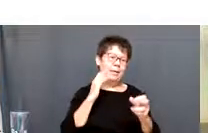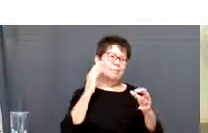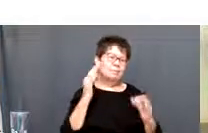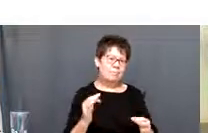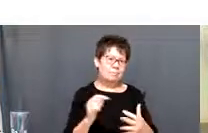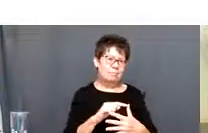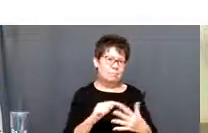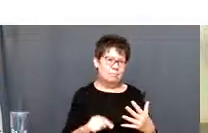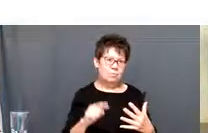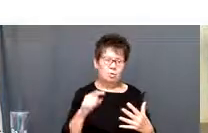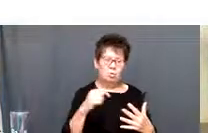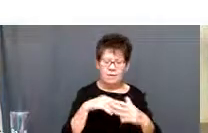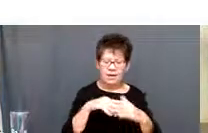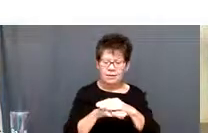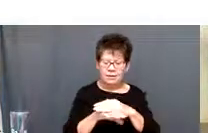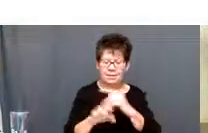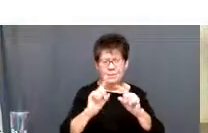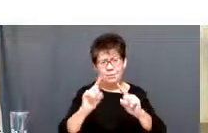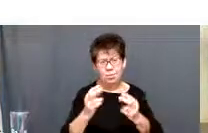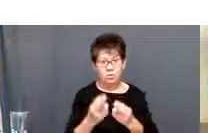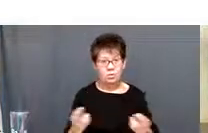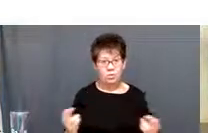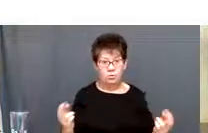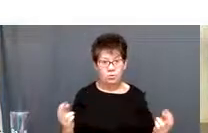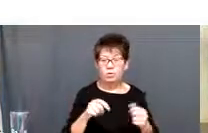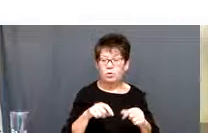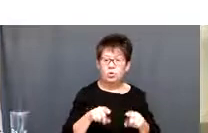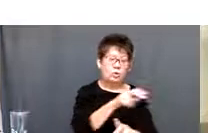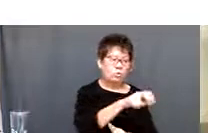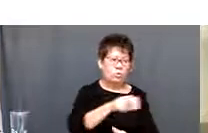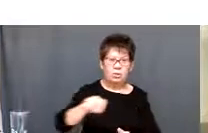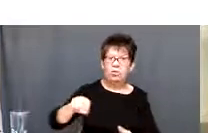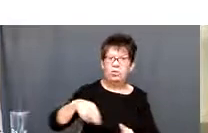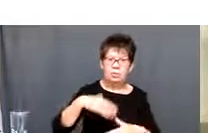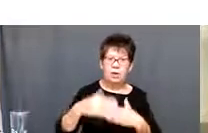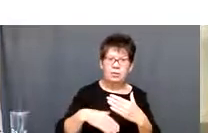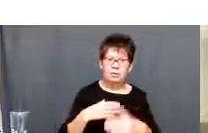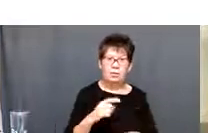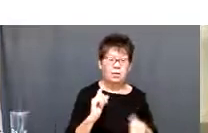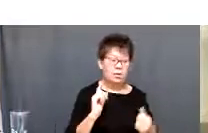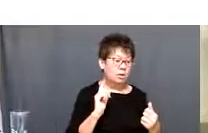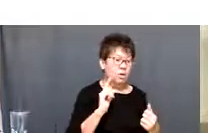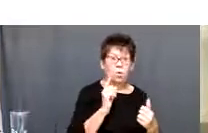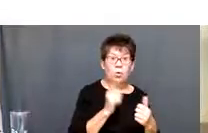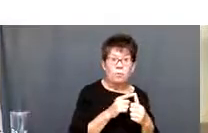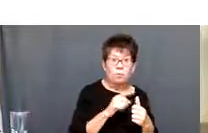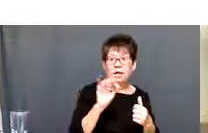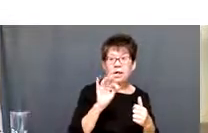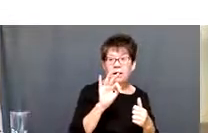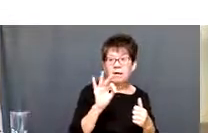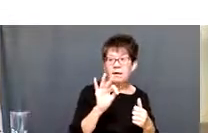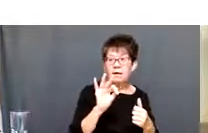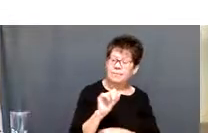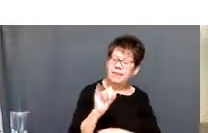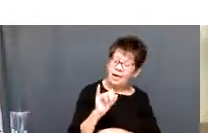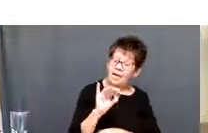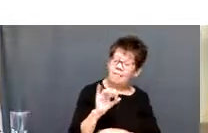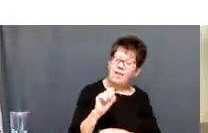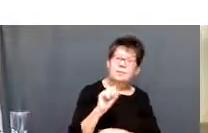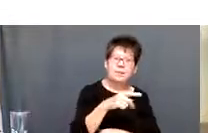access to a couple of different resources during this whole transition process. First, you're going to have your IFSP team, the people who